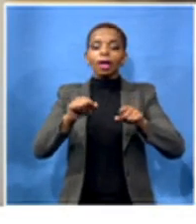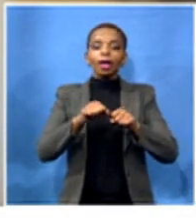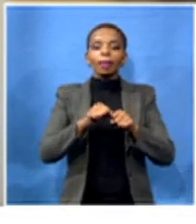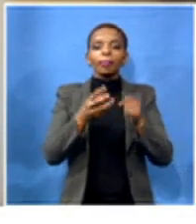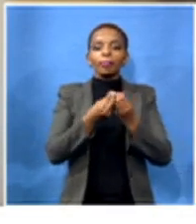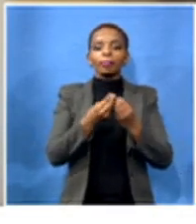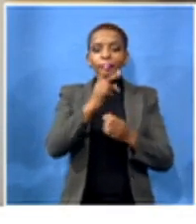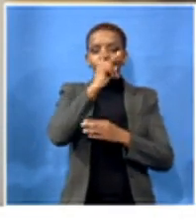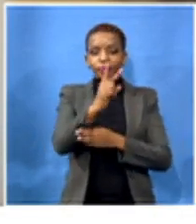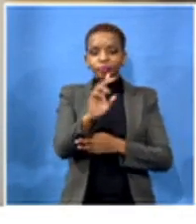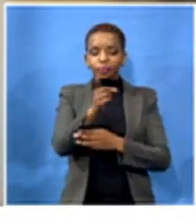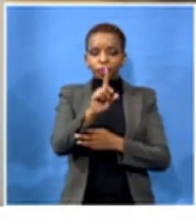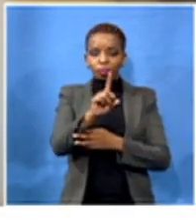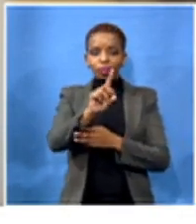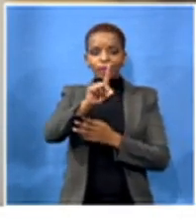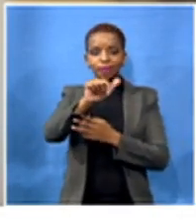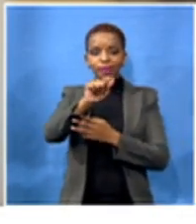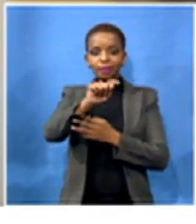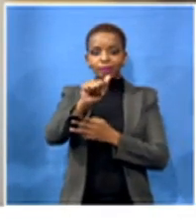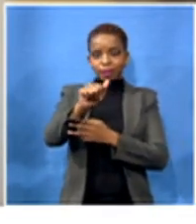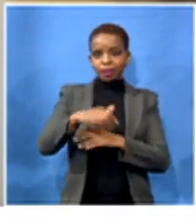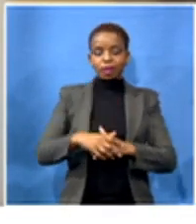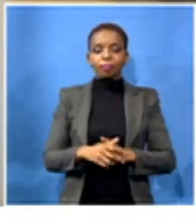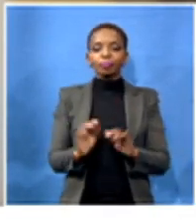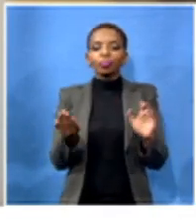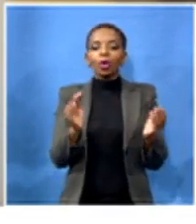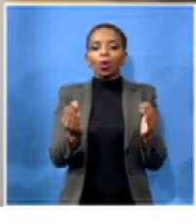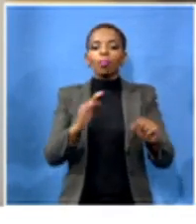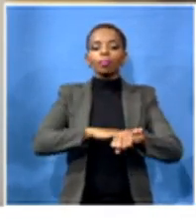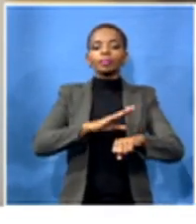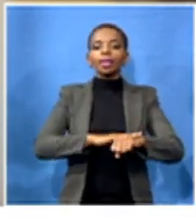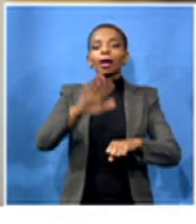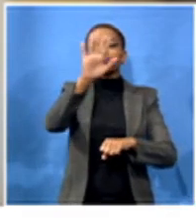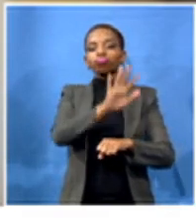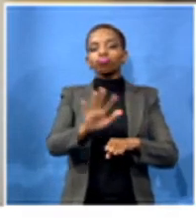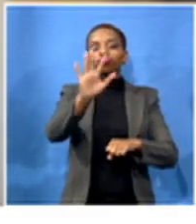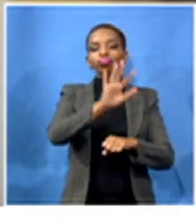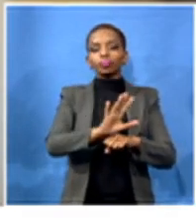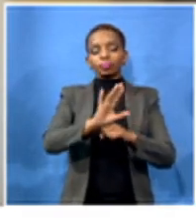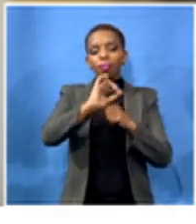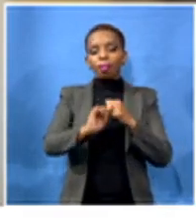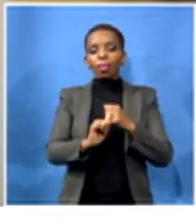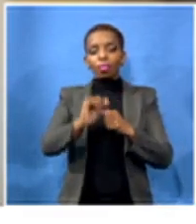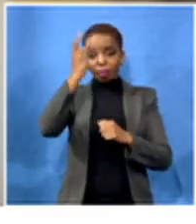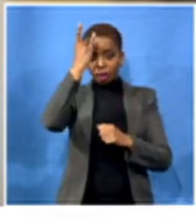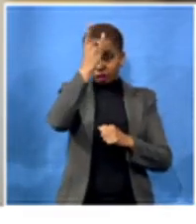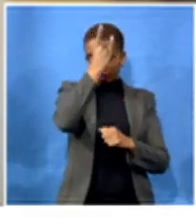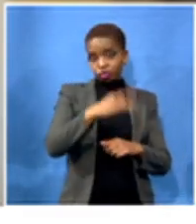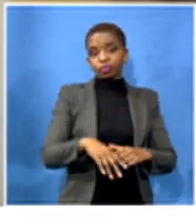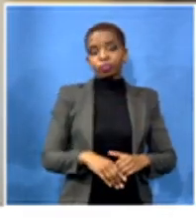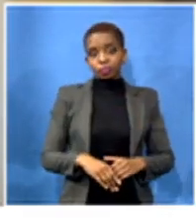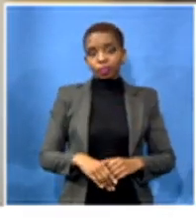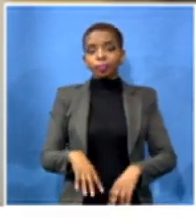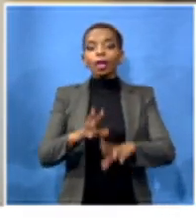comparing the time from around March. What they report is that, firstly, the length of